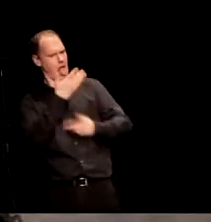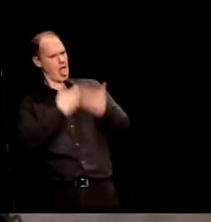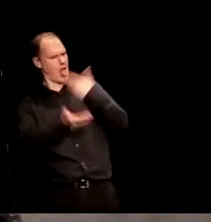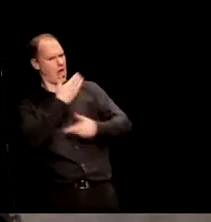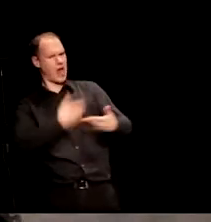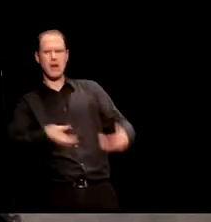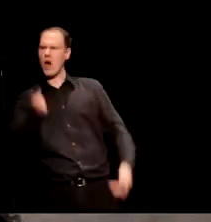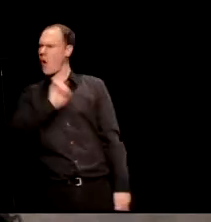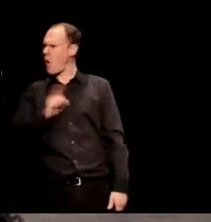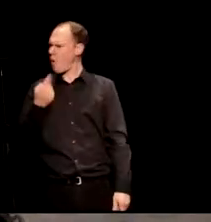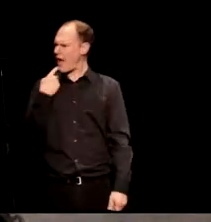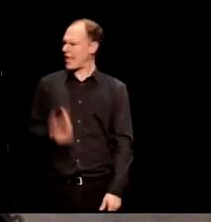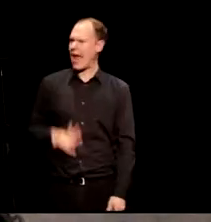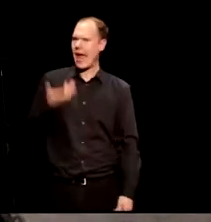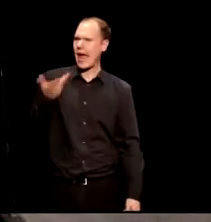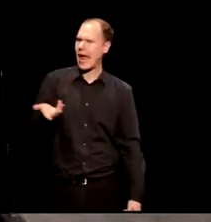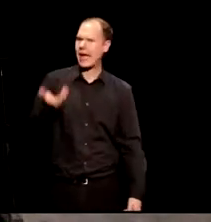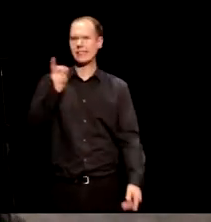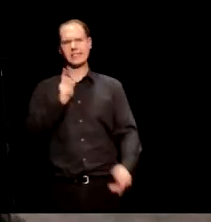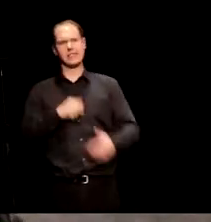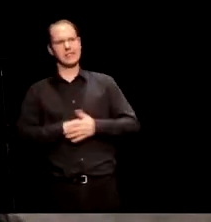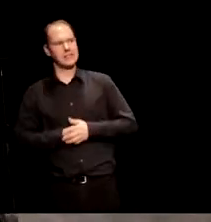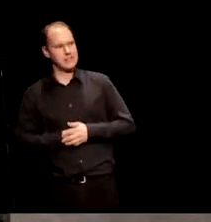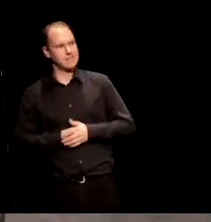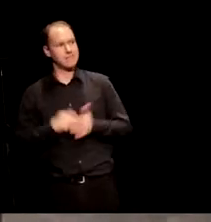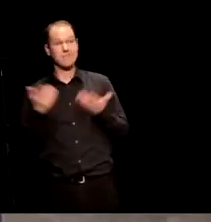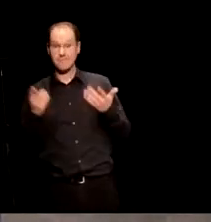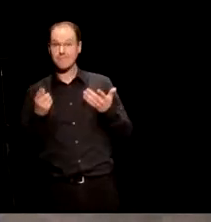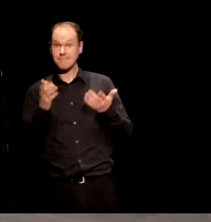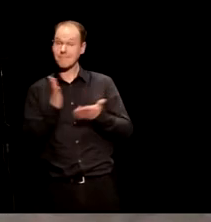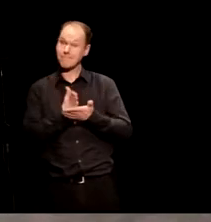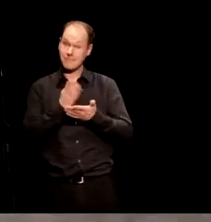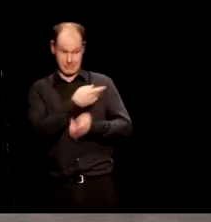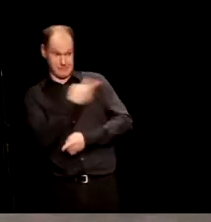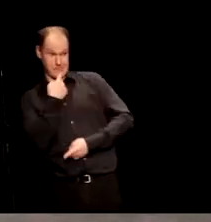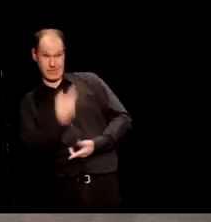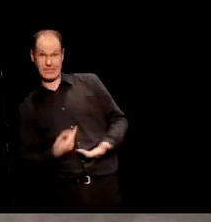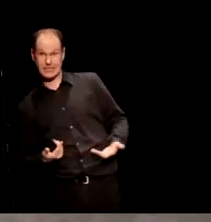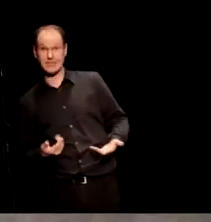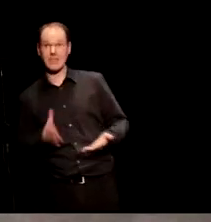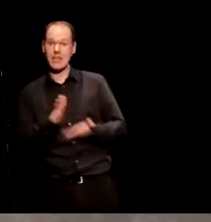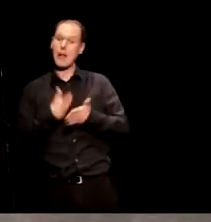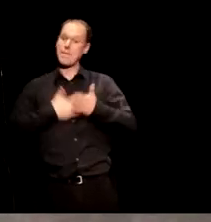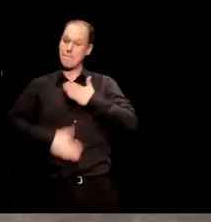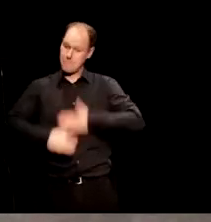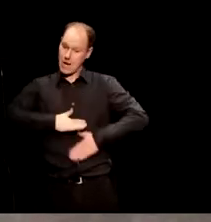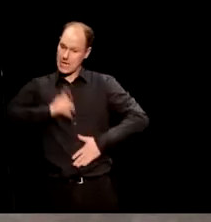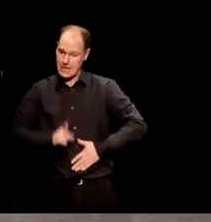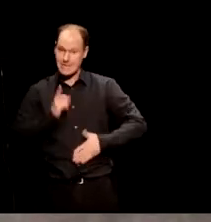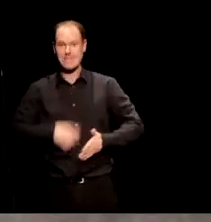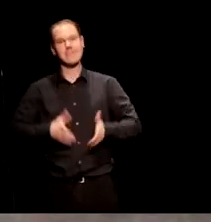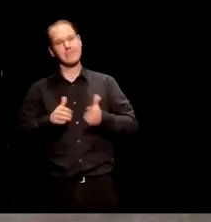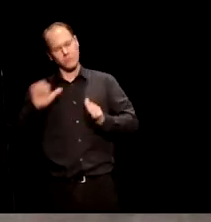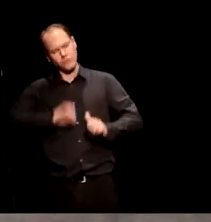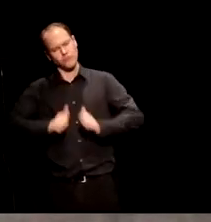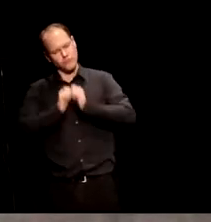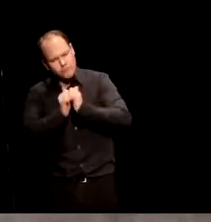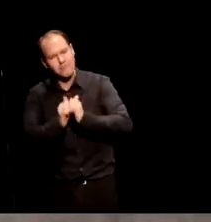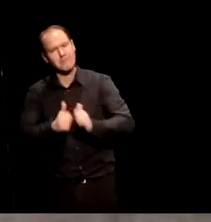trying to work out what you're saying. And as Maxim says, patience ceases to be